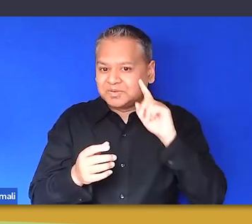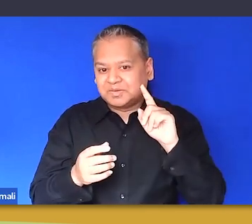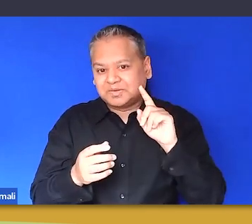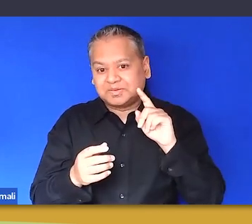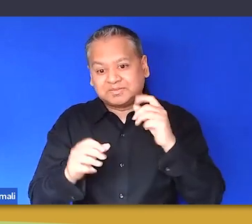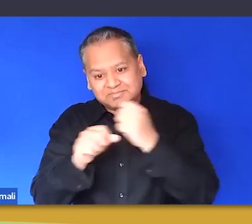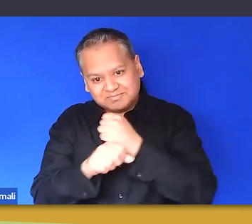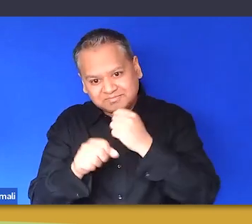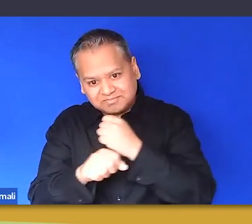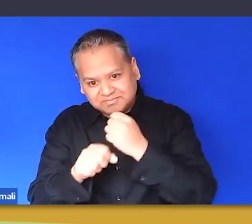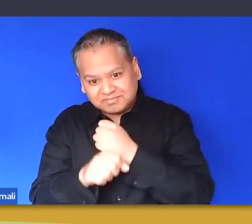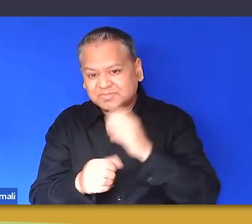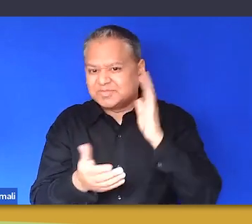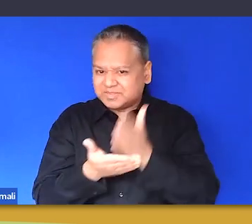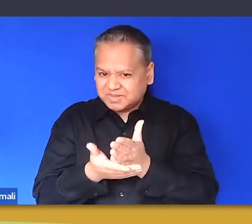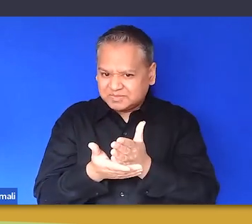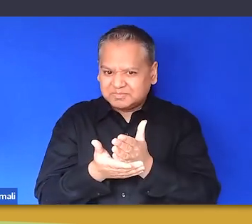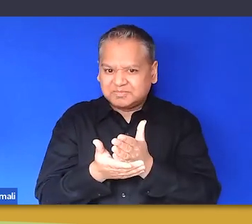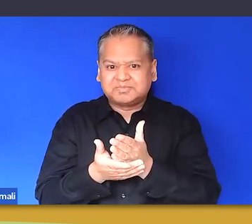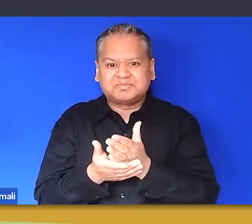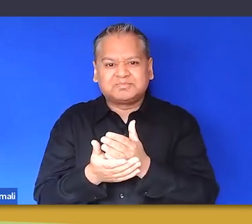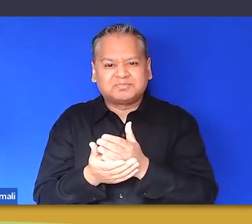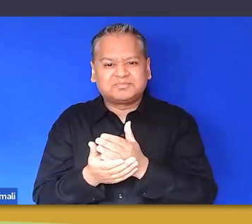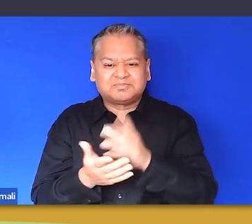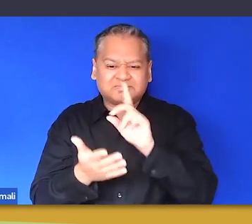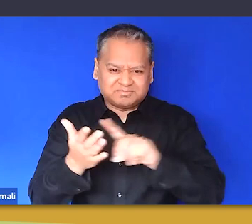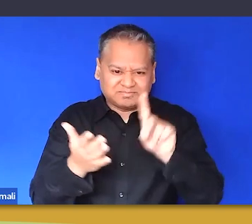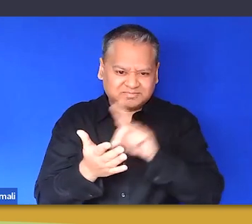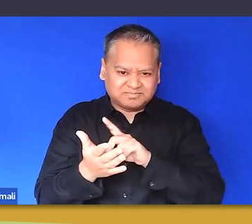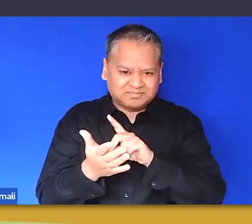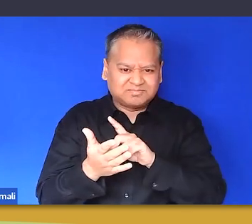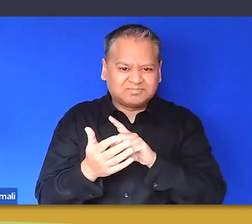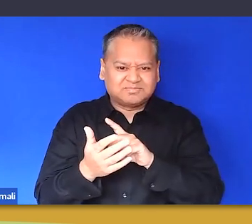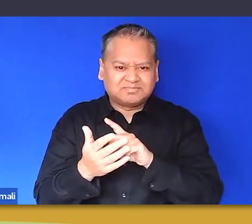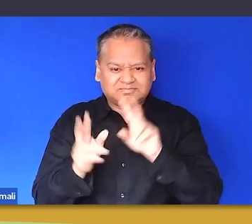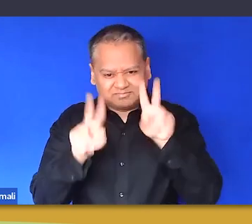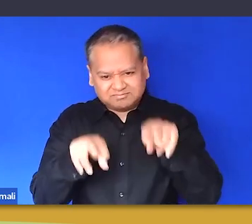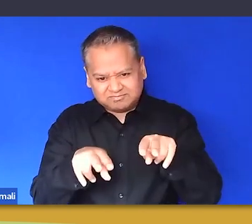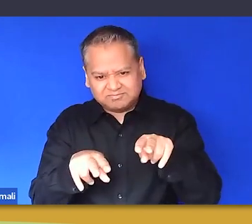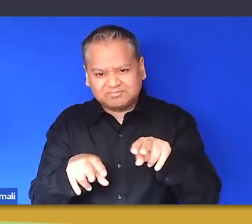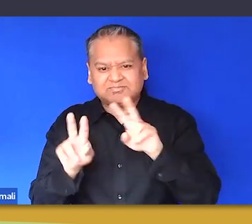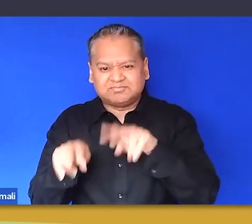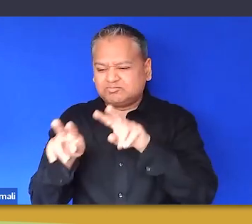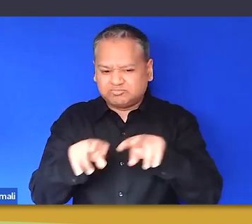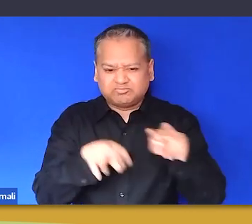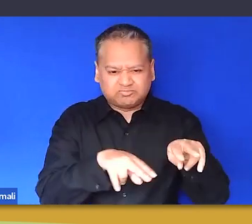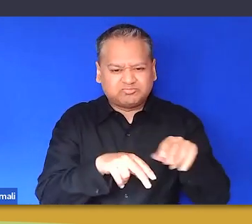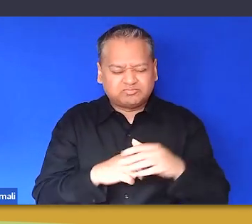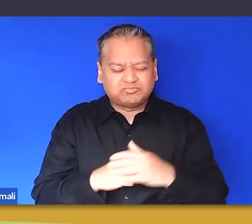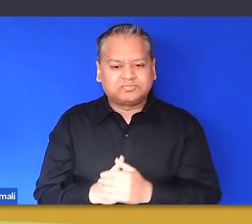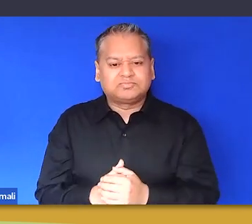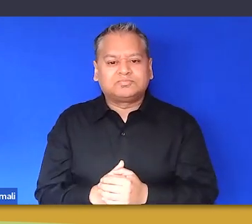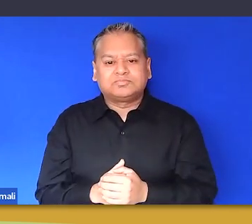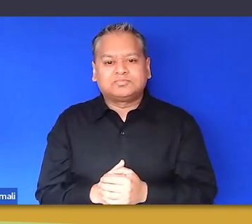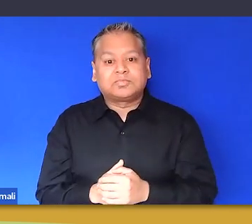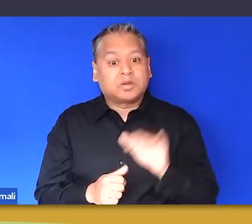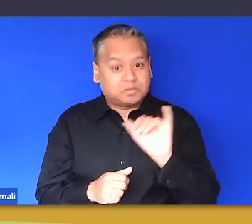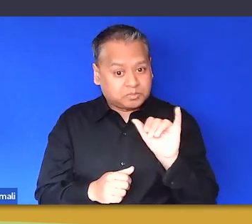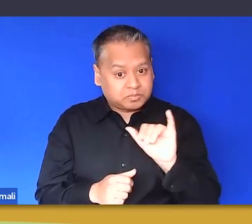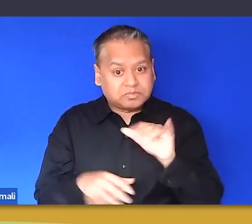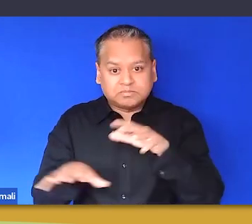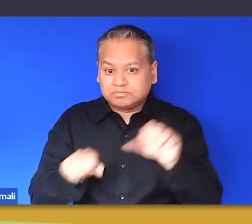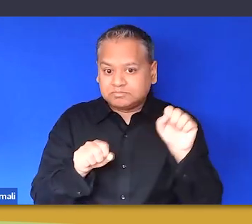to support the LGBTQS+ and other indigenous communities. Congratulations,